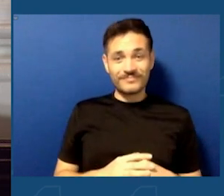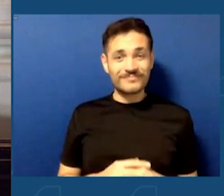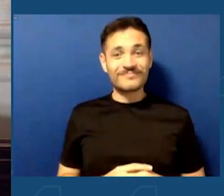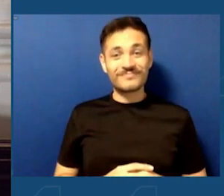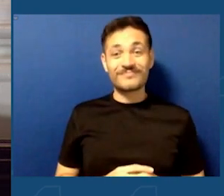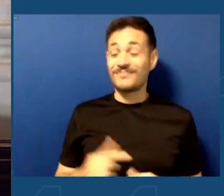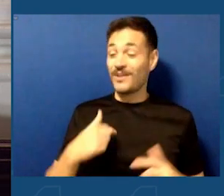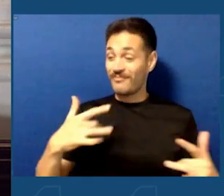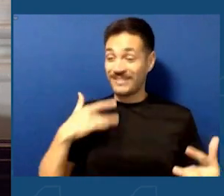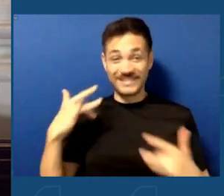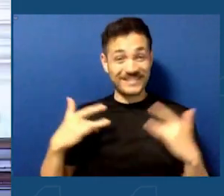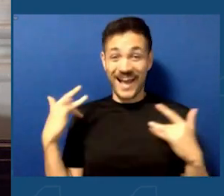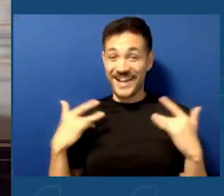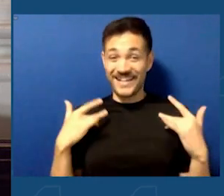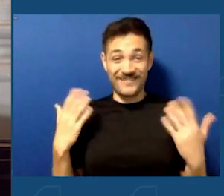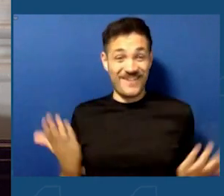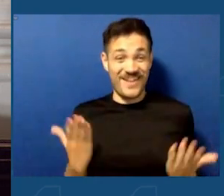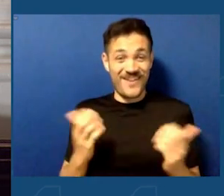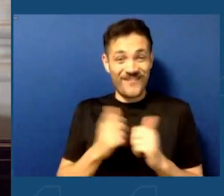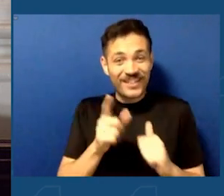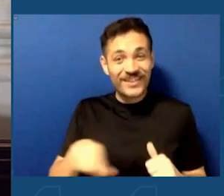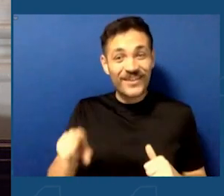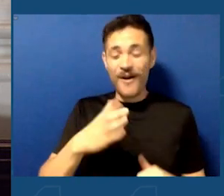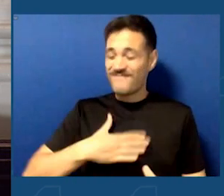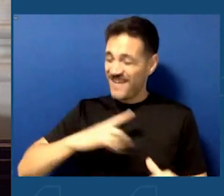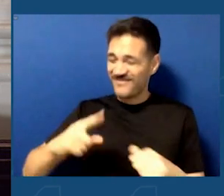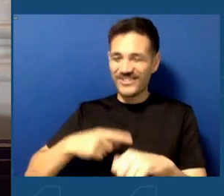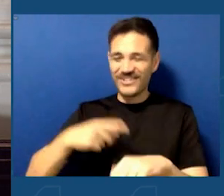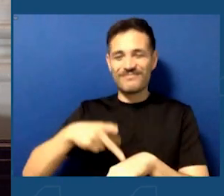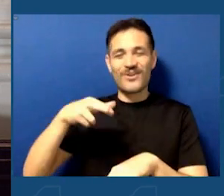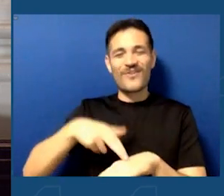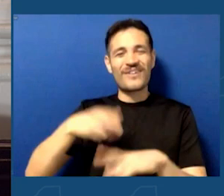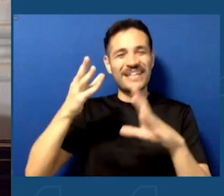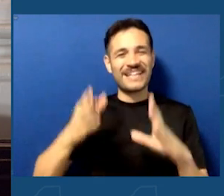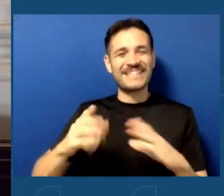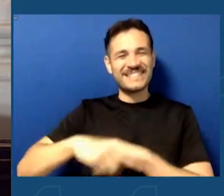you. My first Puerto Rican Day Parade in New York City.